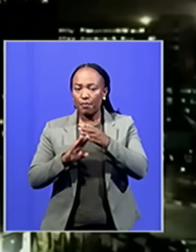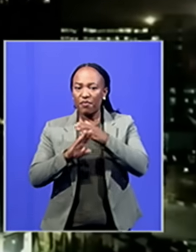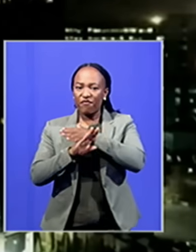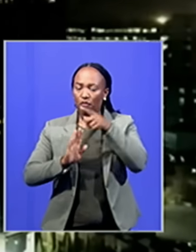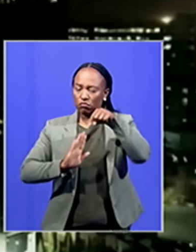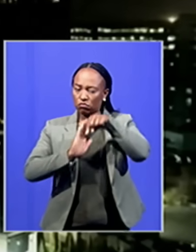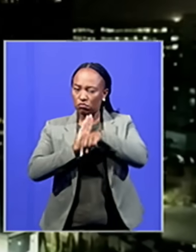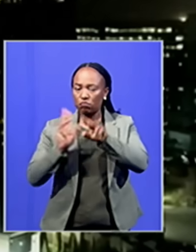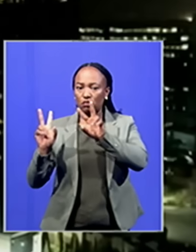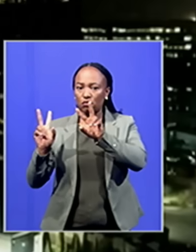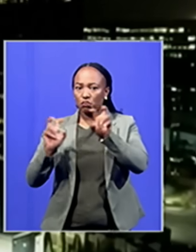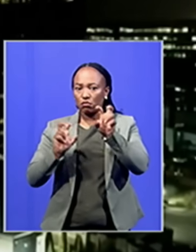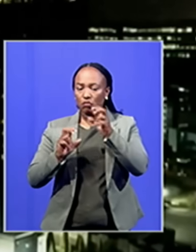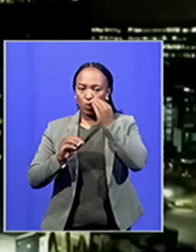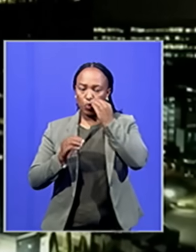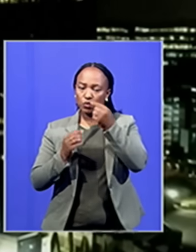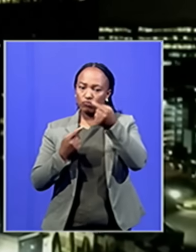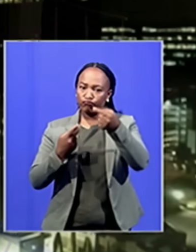tse itlhommeng pele ke tsena.